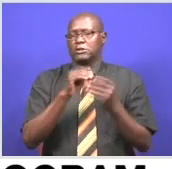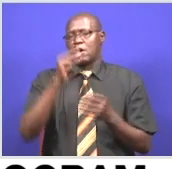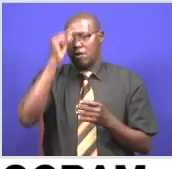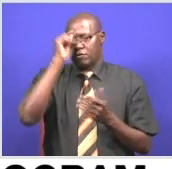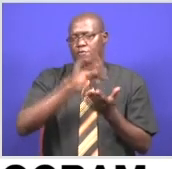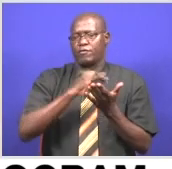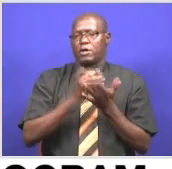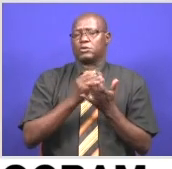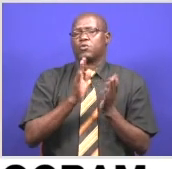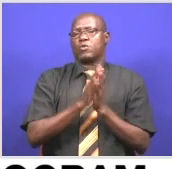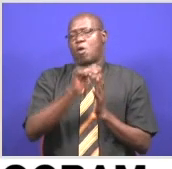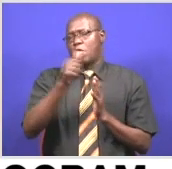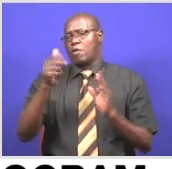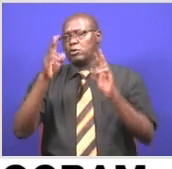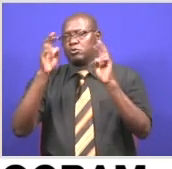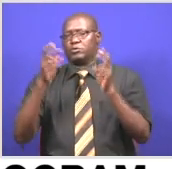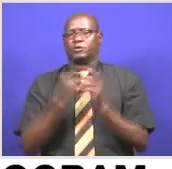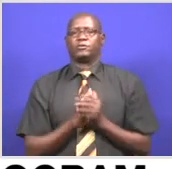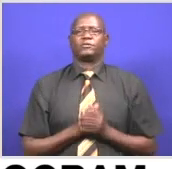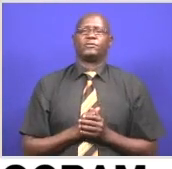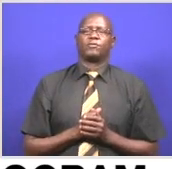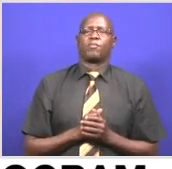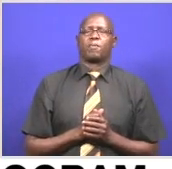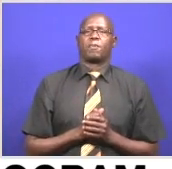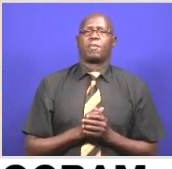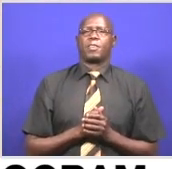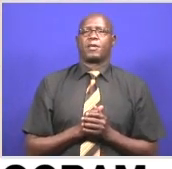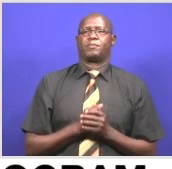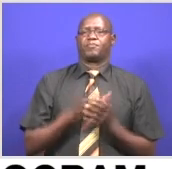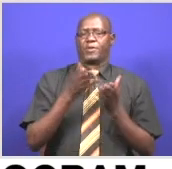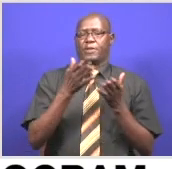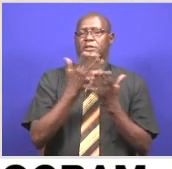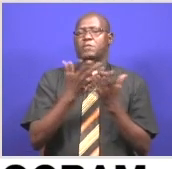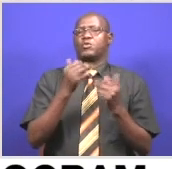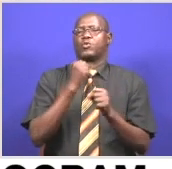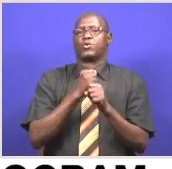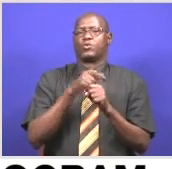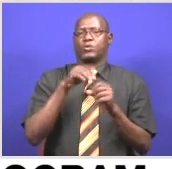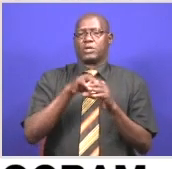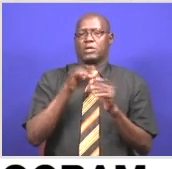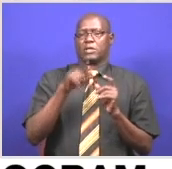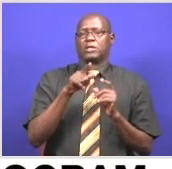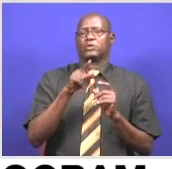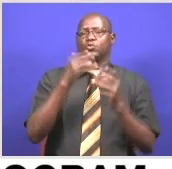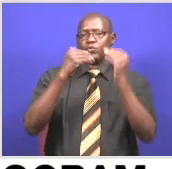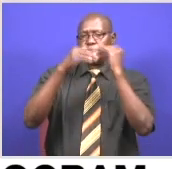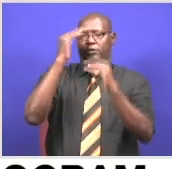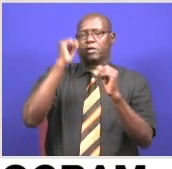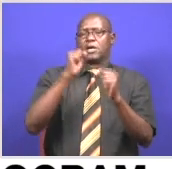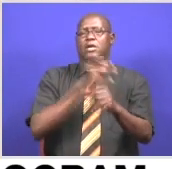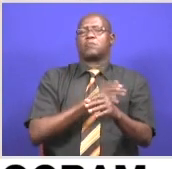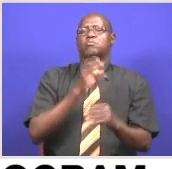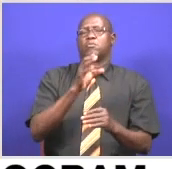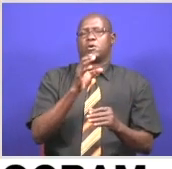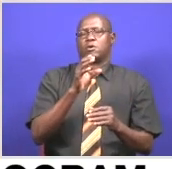others. This is something we are doing widely in this university so that we can empower the people who live around